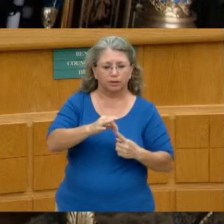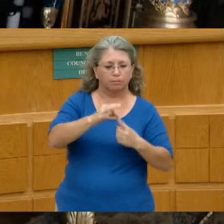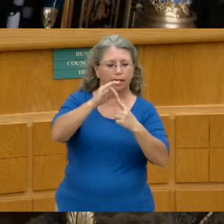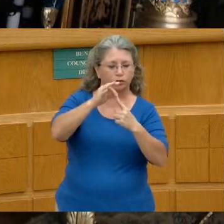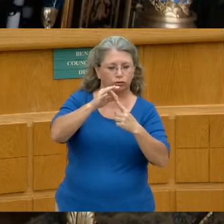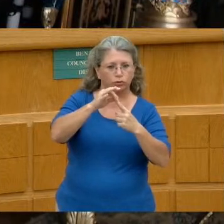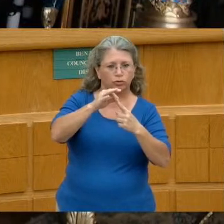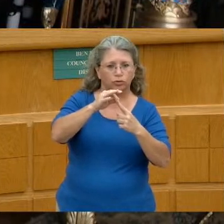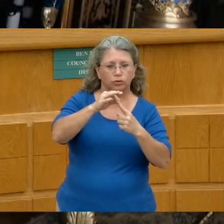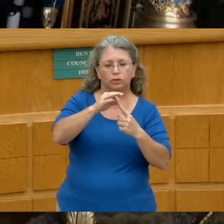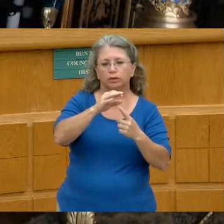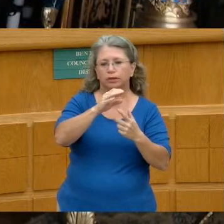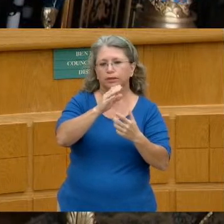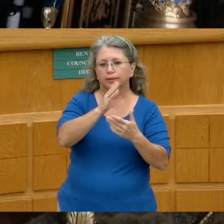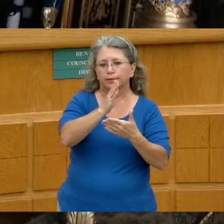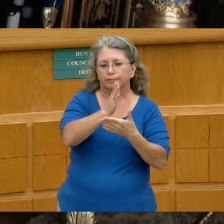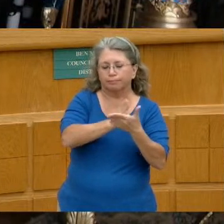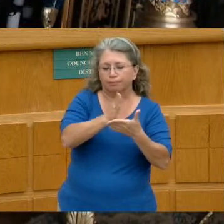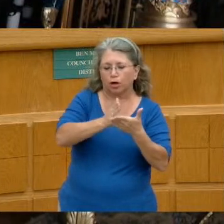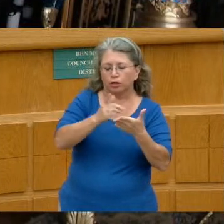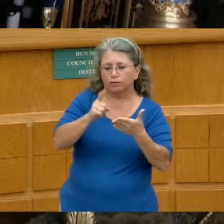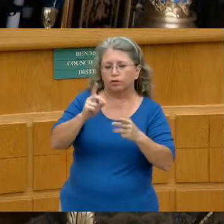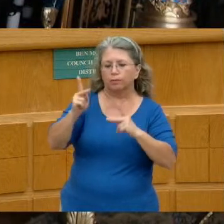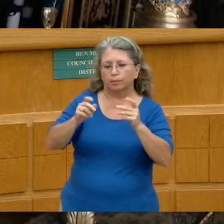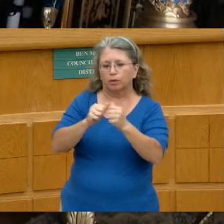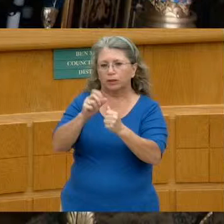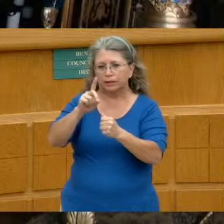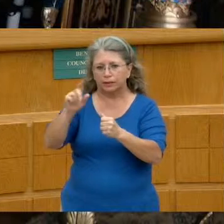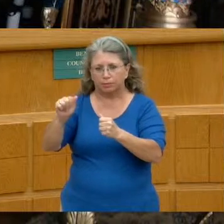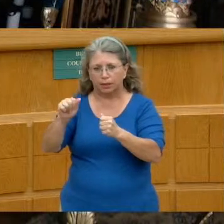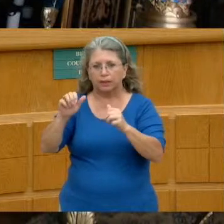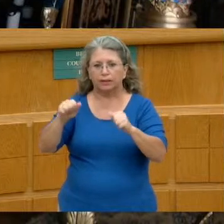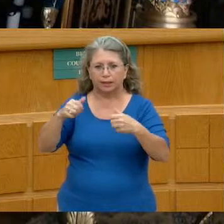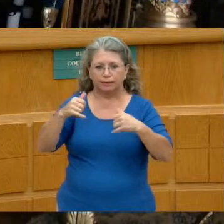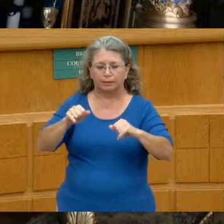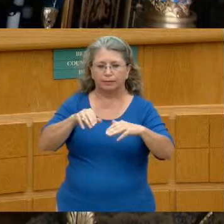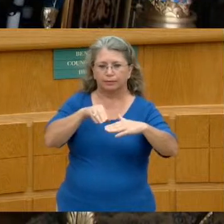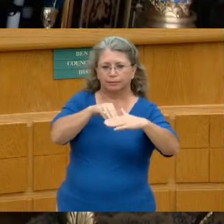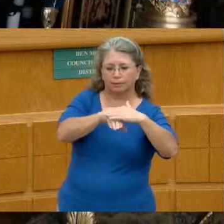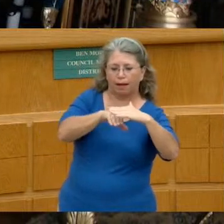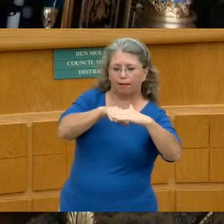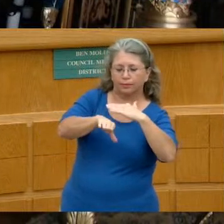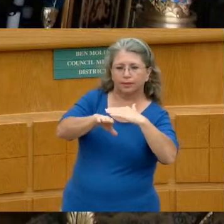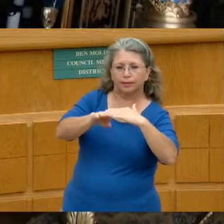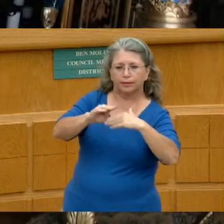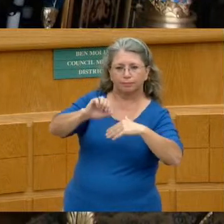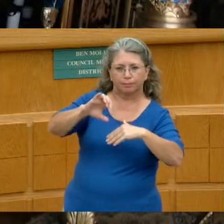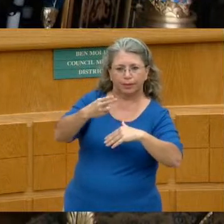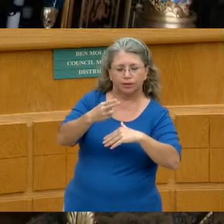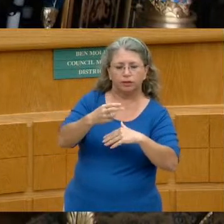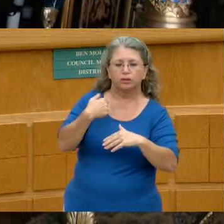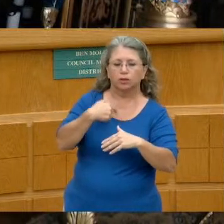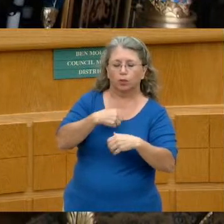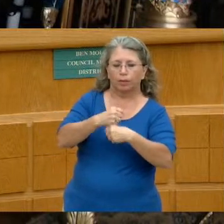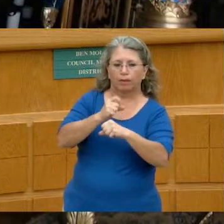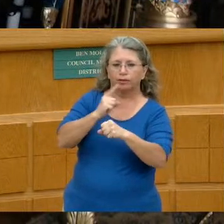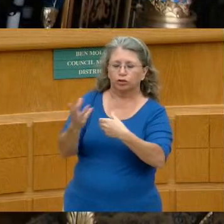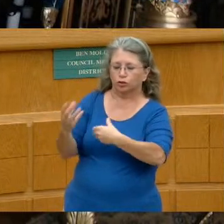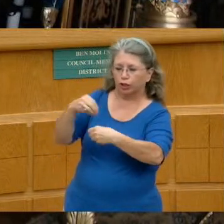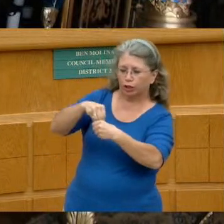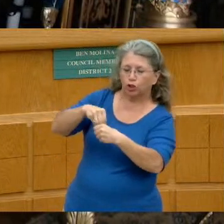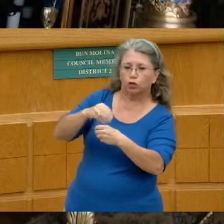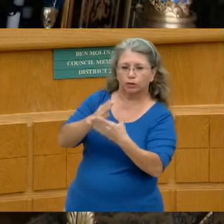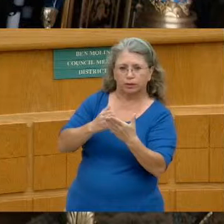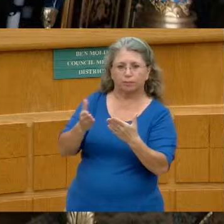to access our beaches. So we have made sure that our order refers to our ADA accommodations,